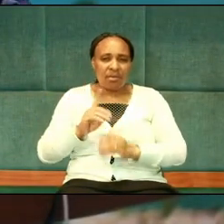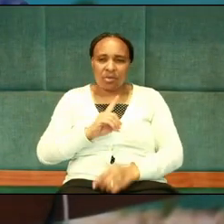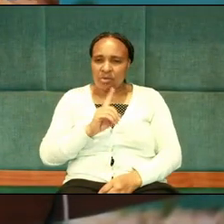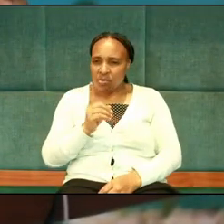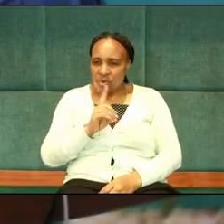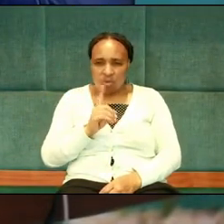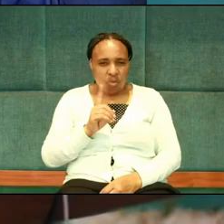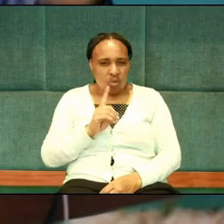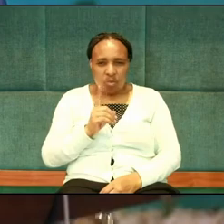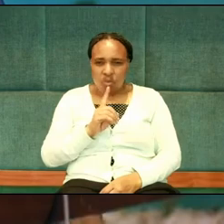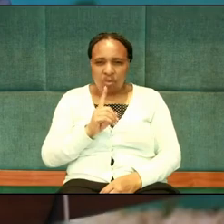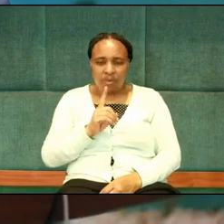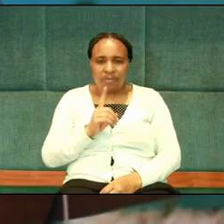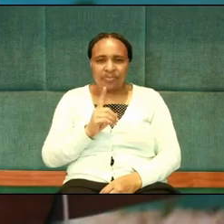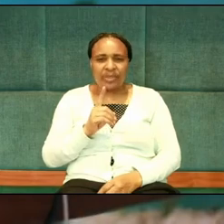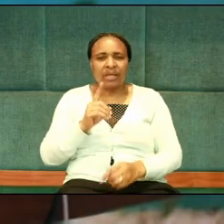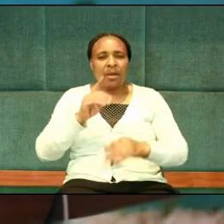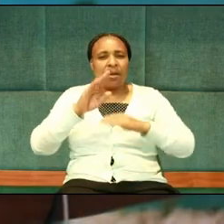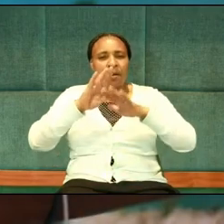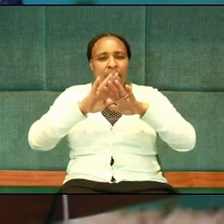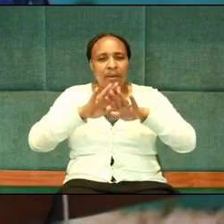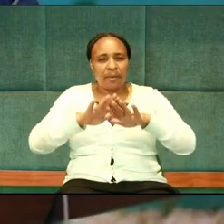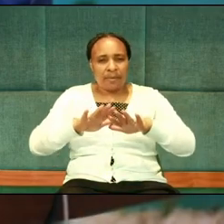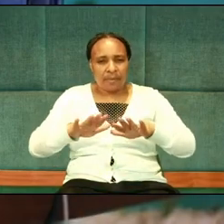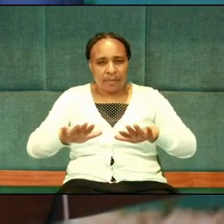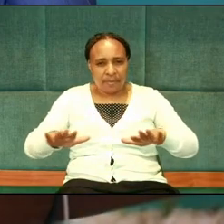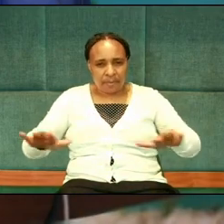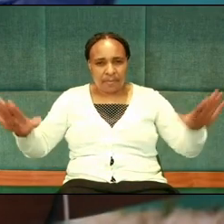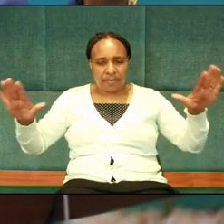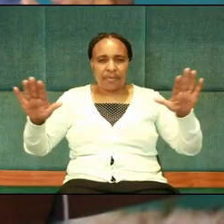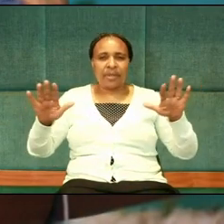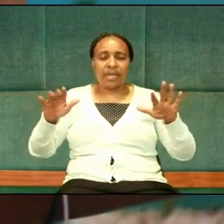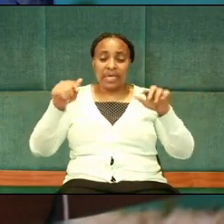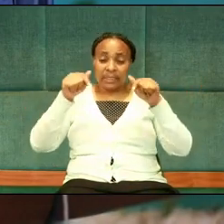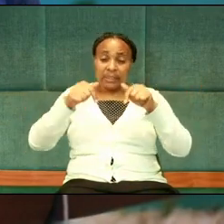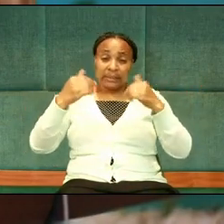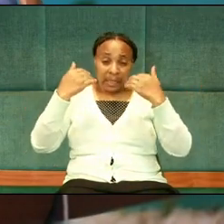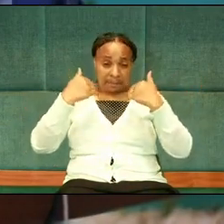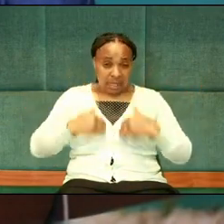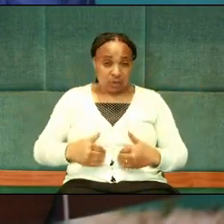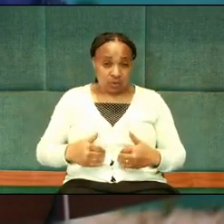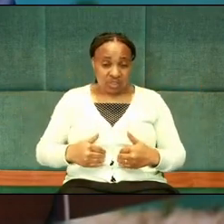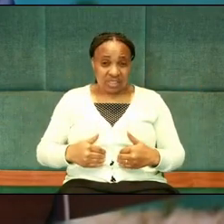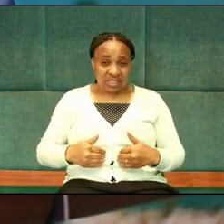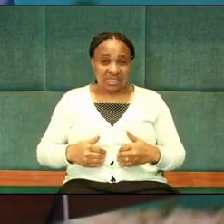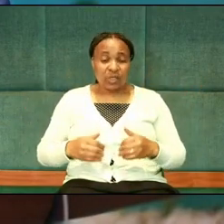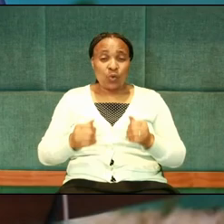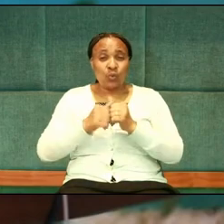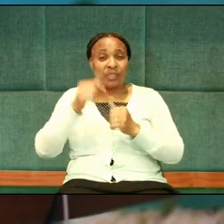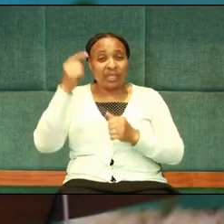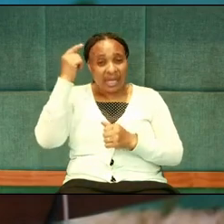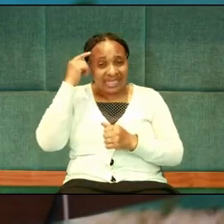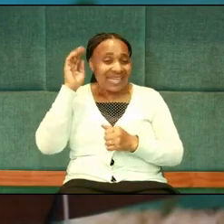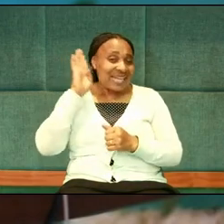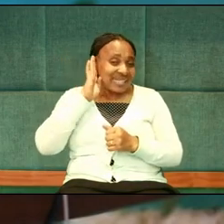like T.K. Menza, no, calm down. She is a human being with a head. Listen to her too.